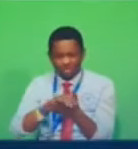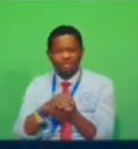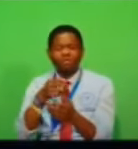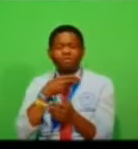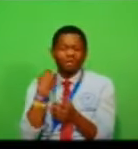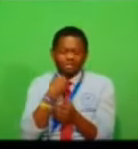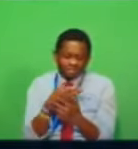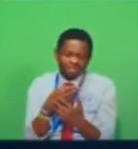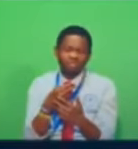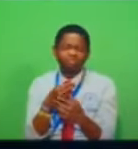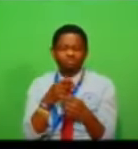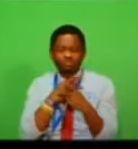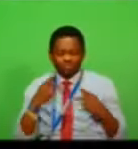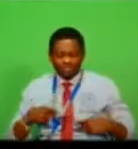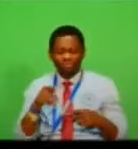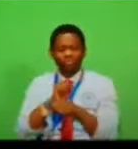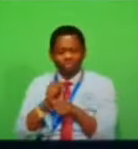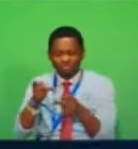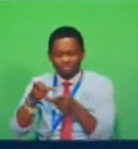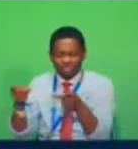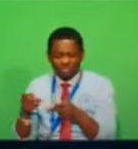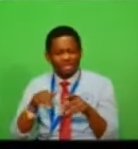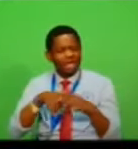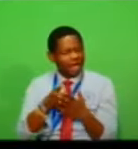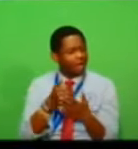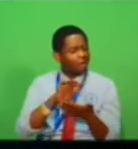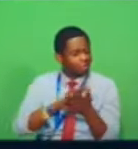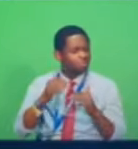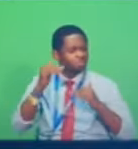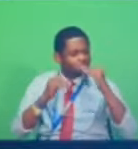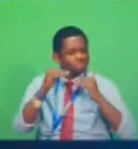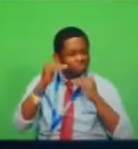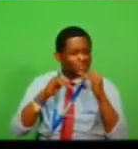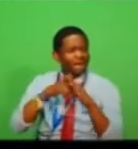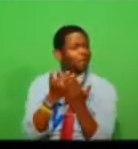a priest in your workplaces. So how do you balance all these competing